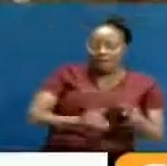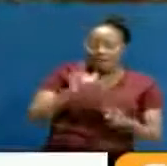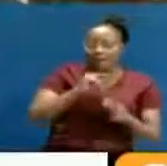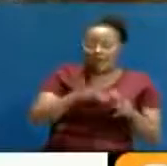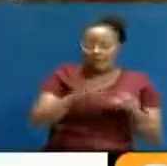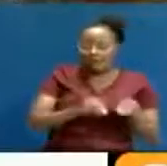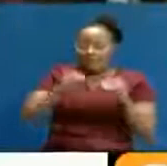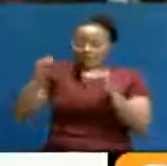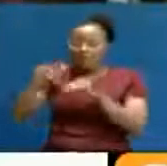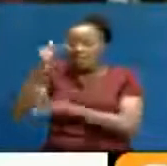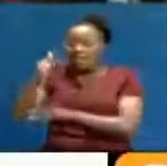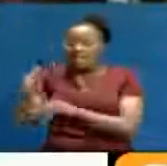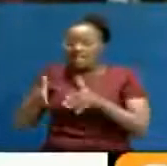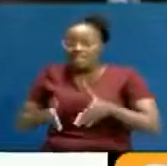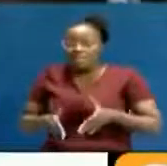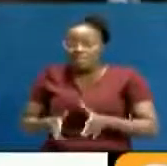wanazalia Tanzania.